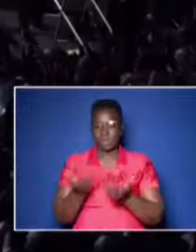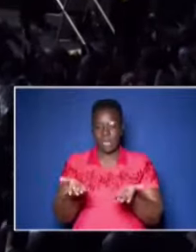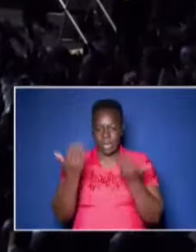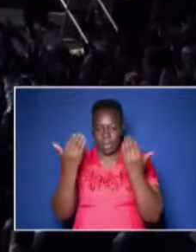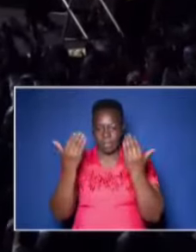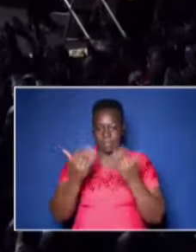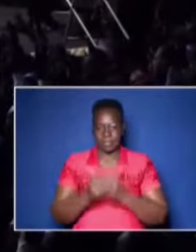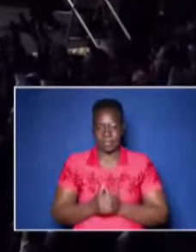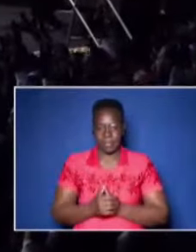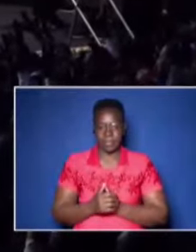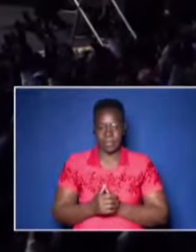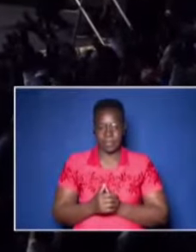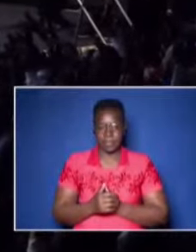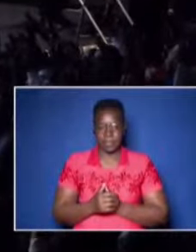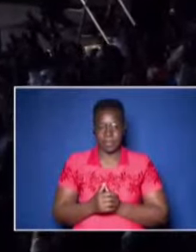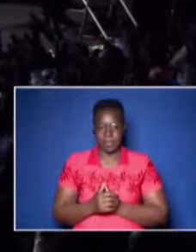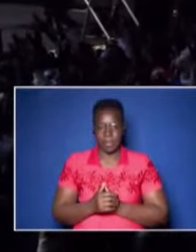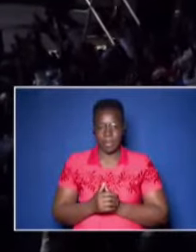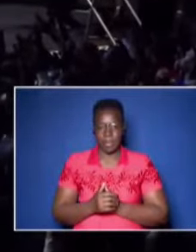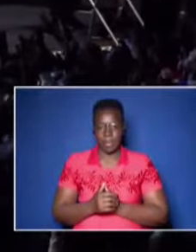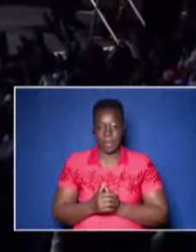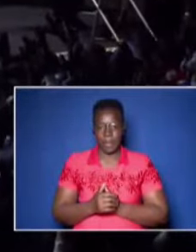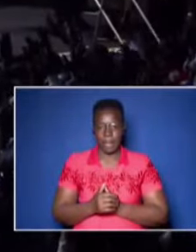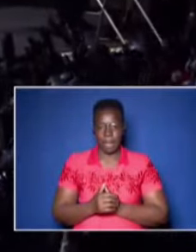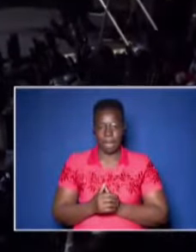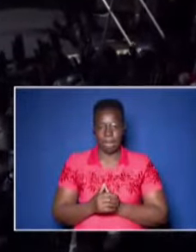up we're going to all